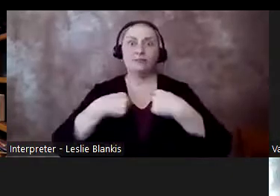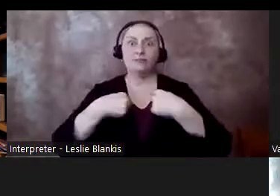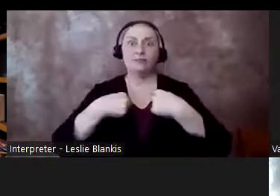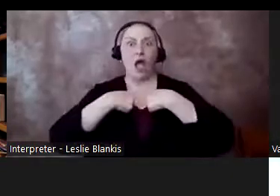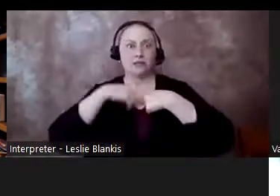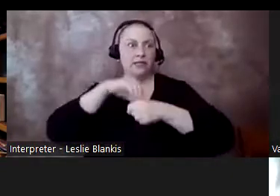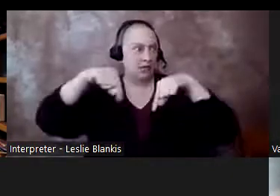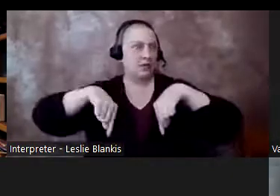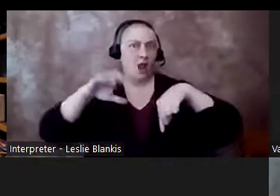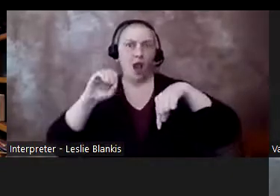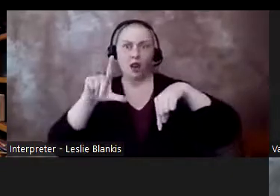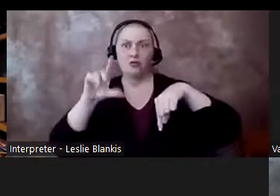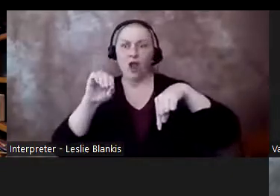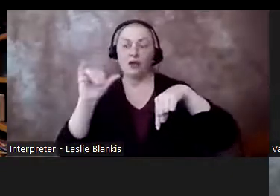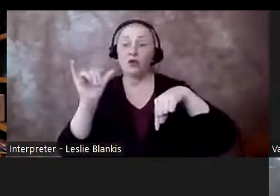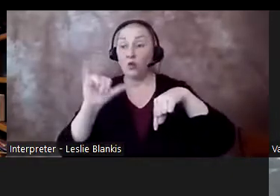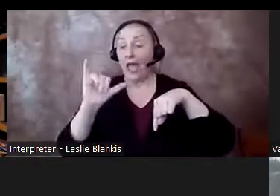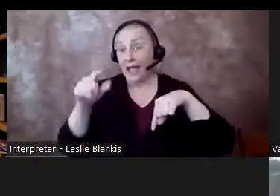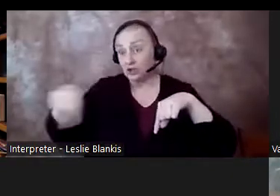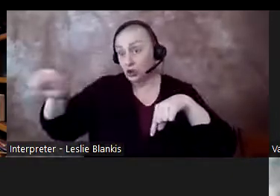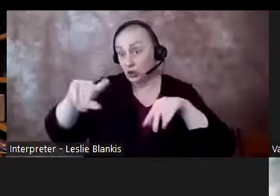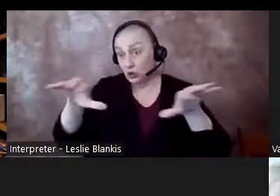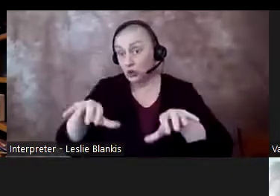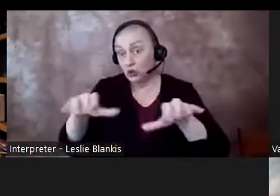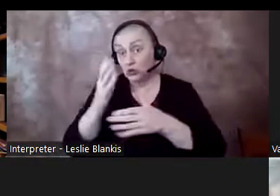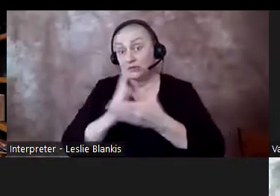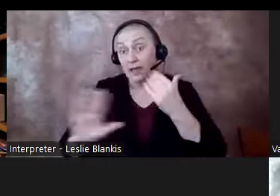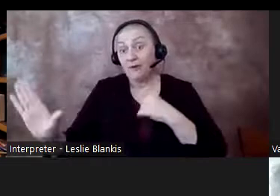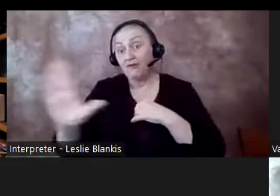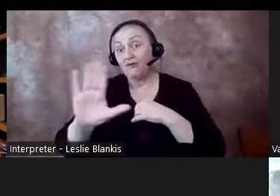in Colorado as you do some of your